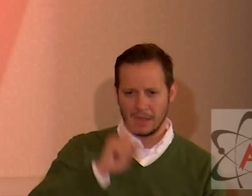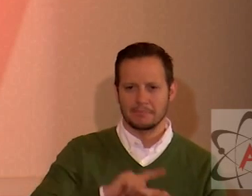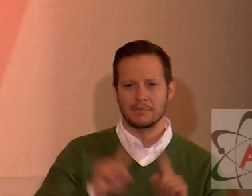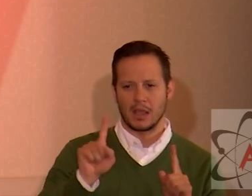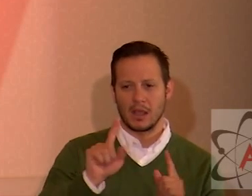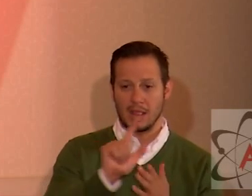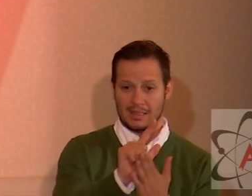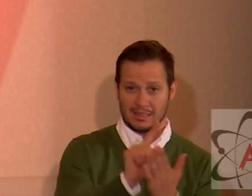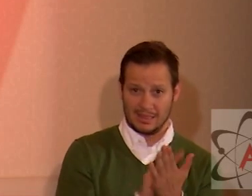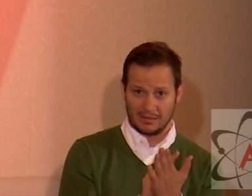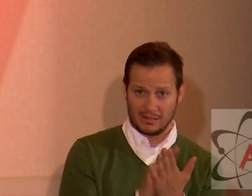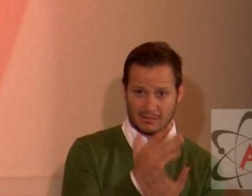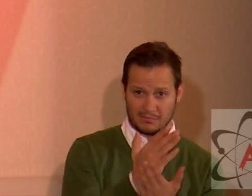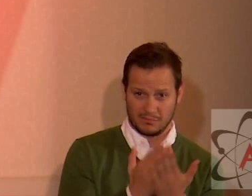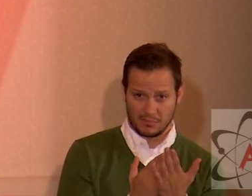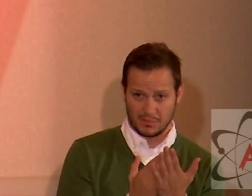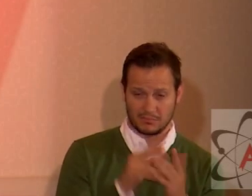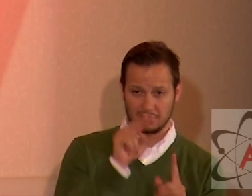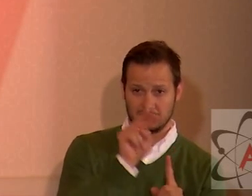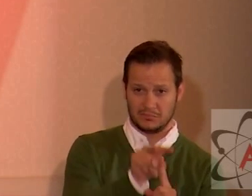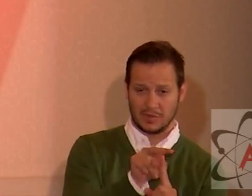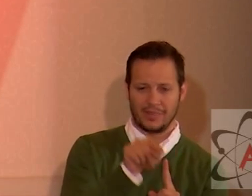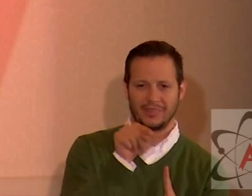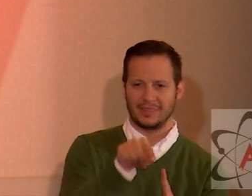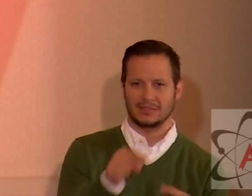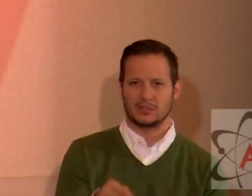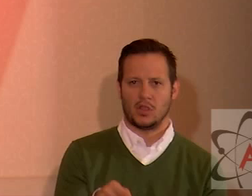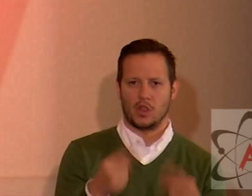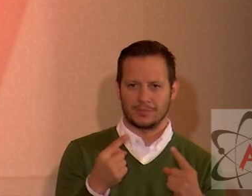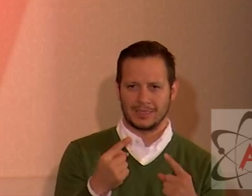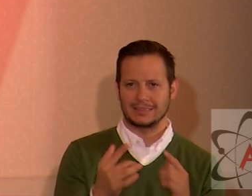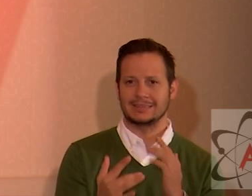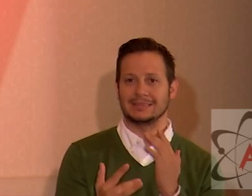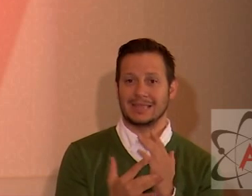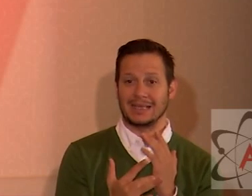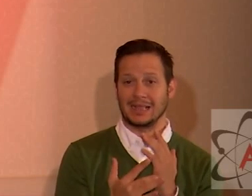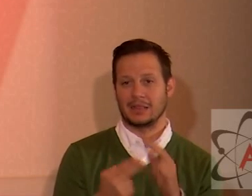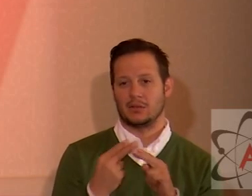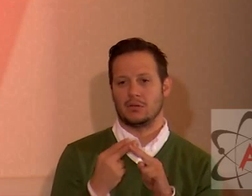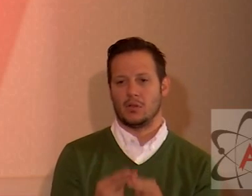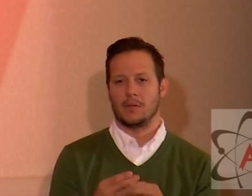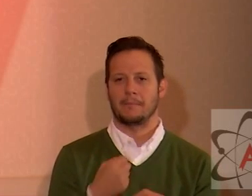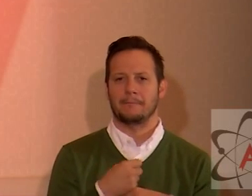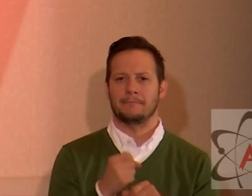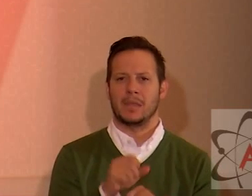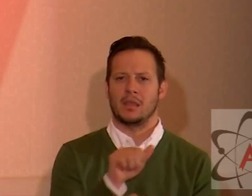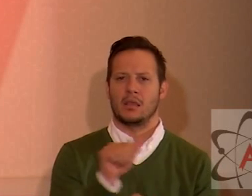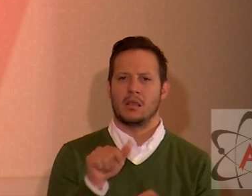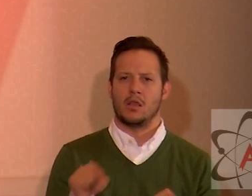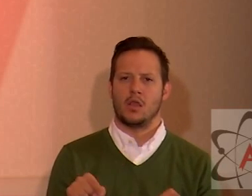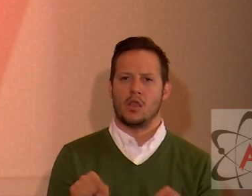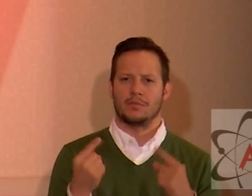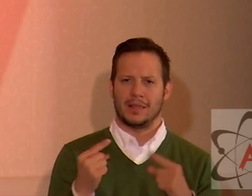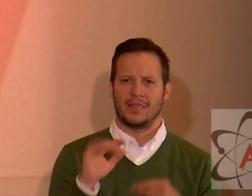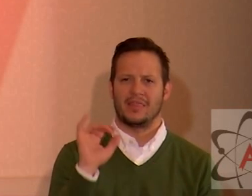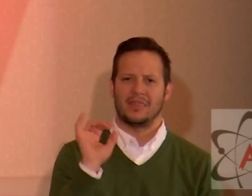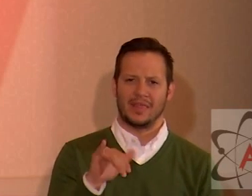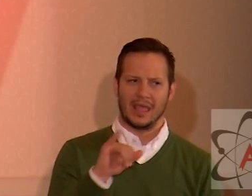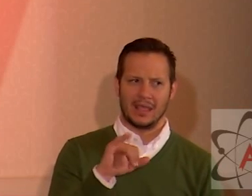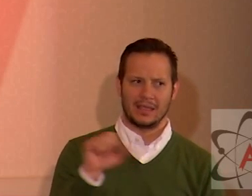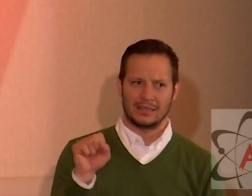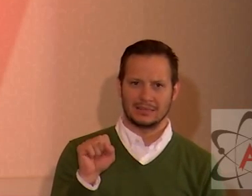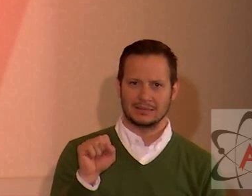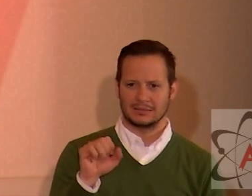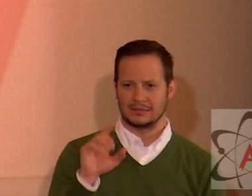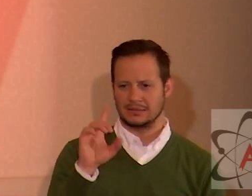legal standpoint, this argument is what is technically called making an argument that is de